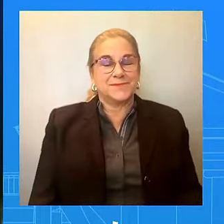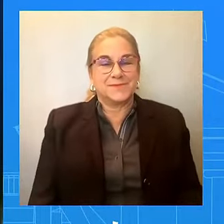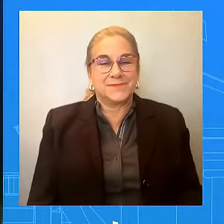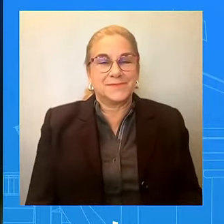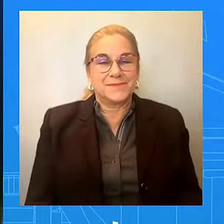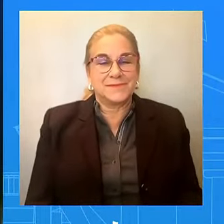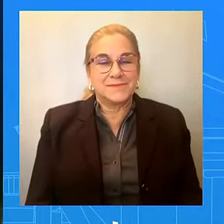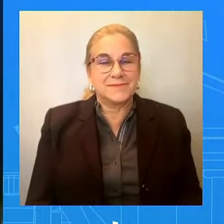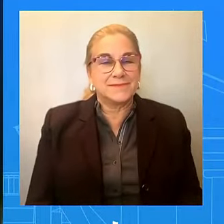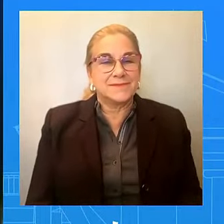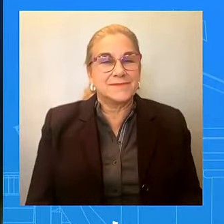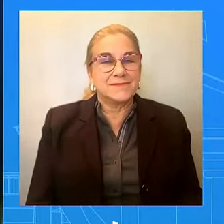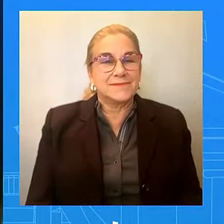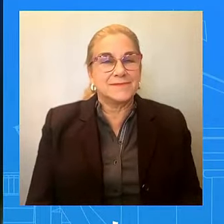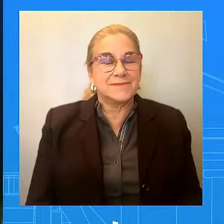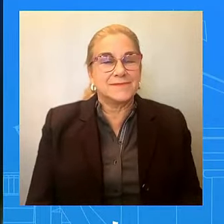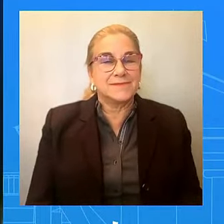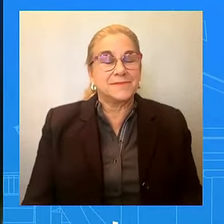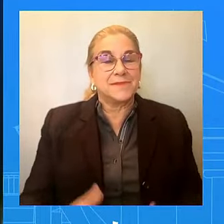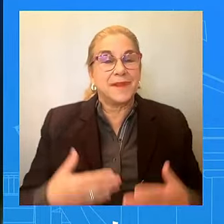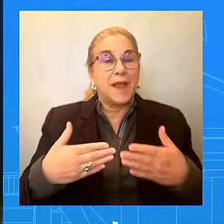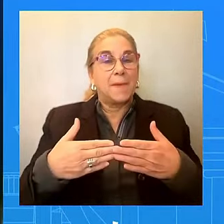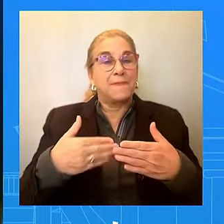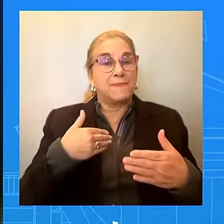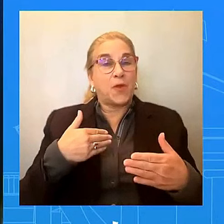So before I turn it